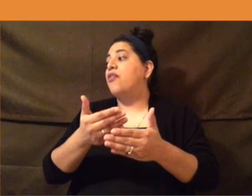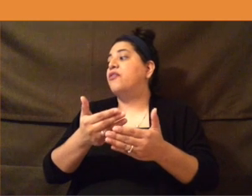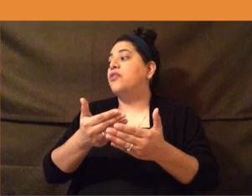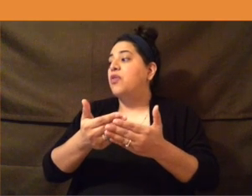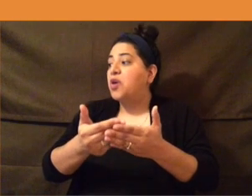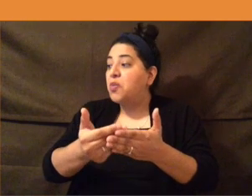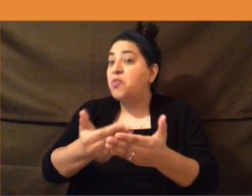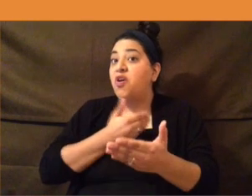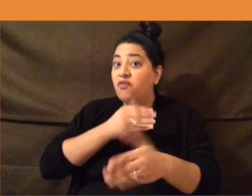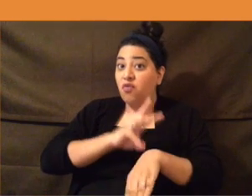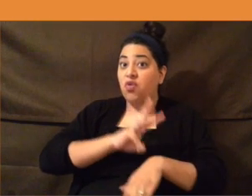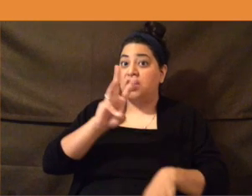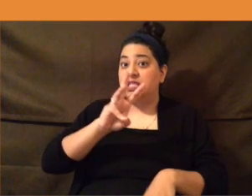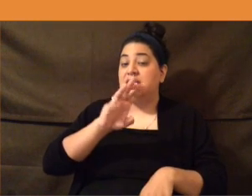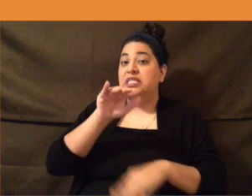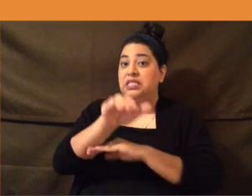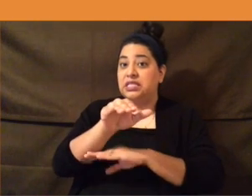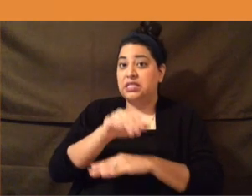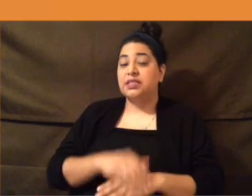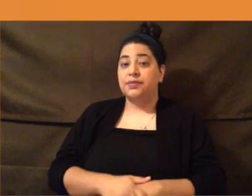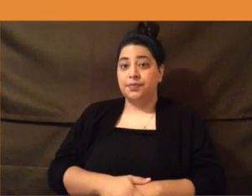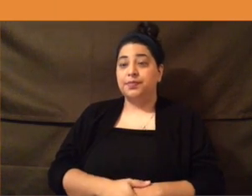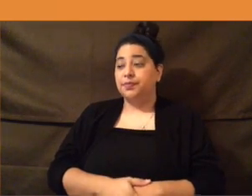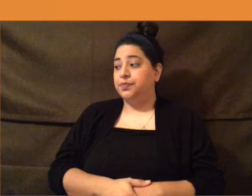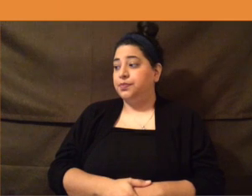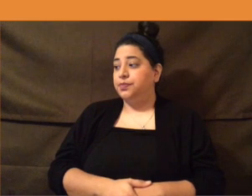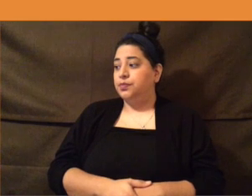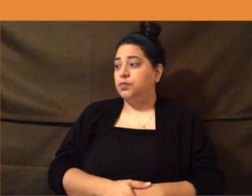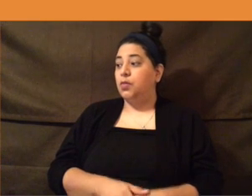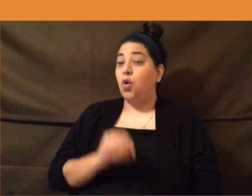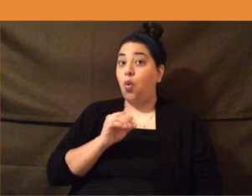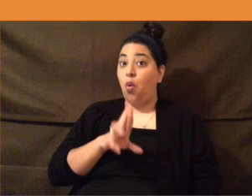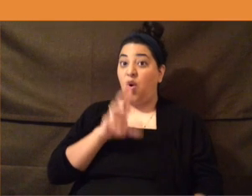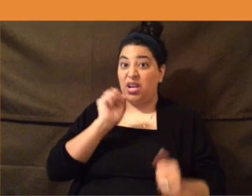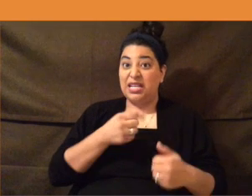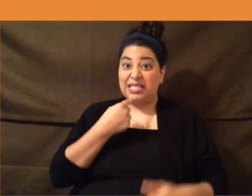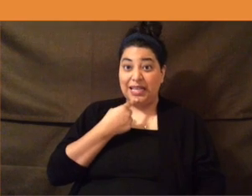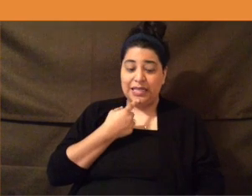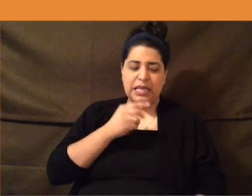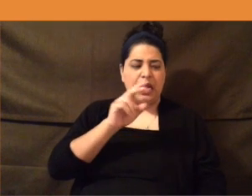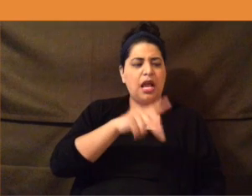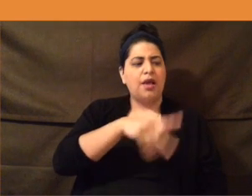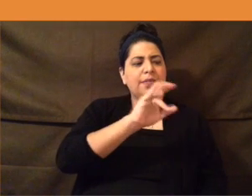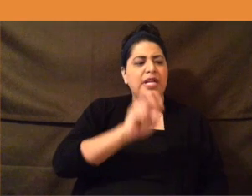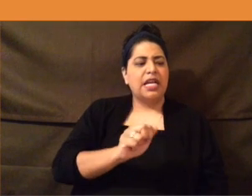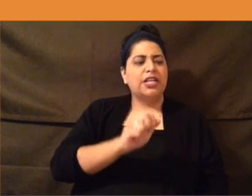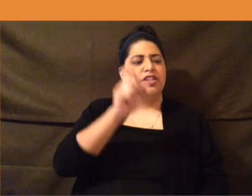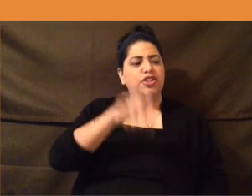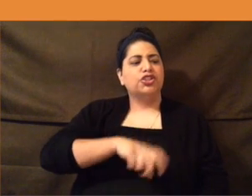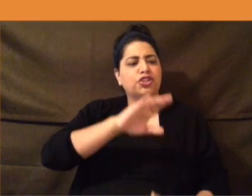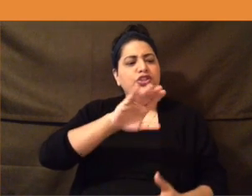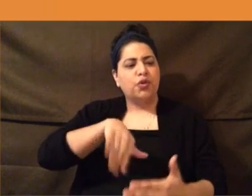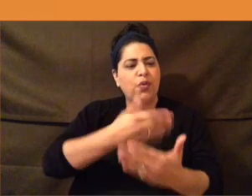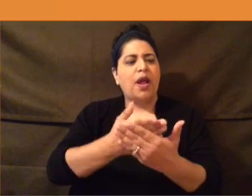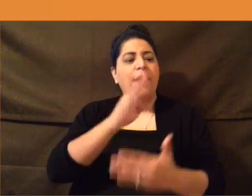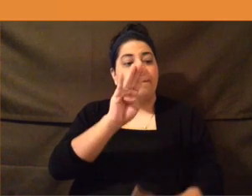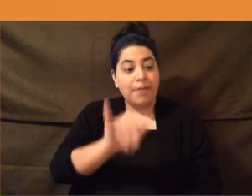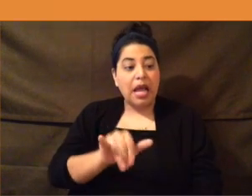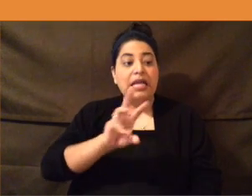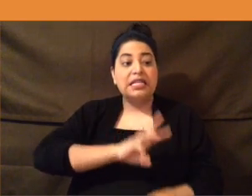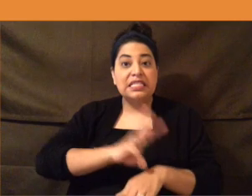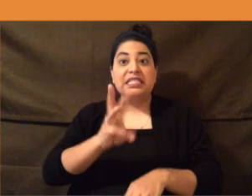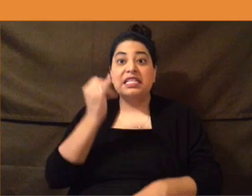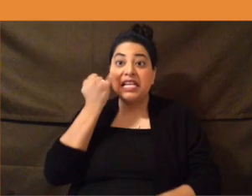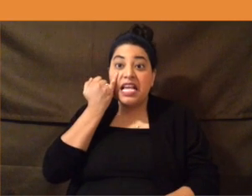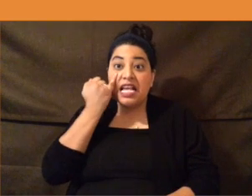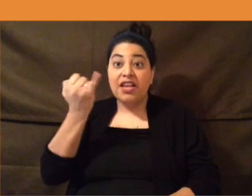that's my dependent clause, it should be delivered by 6 o'clock. Or I could say, the pizza should be delivered by 6